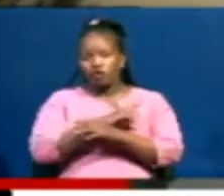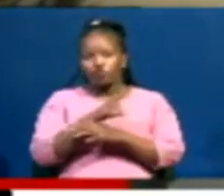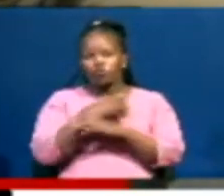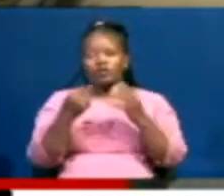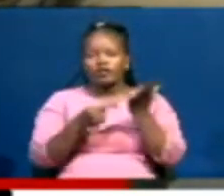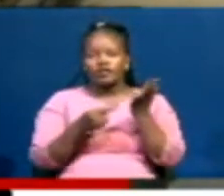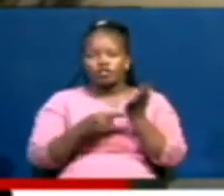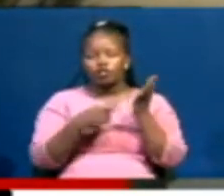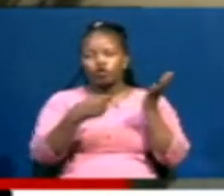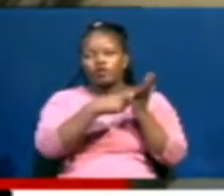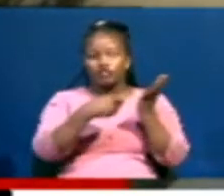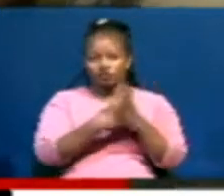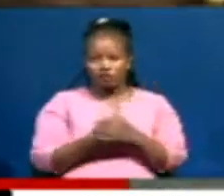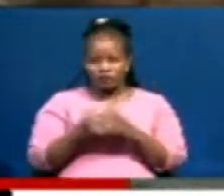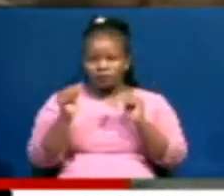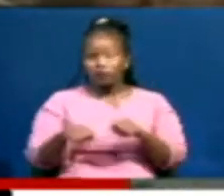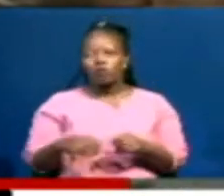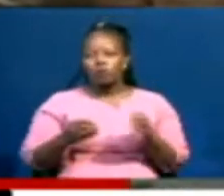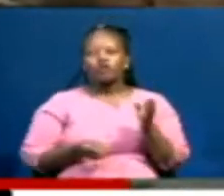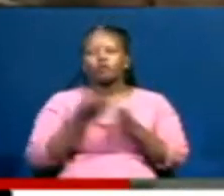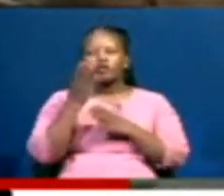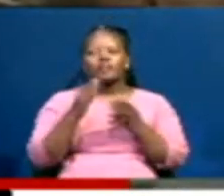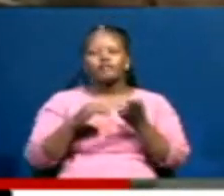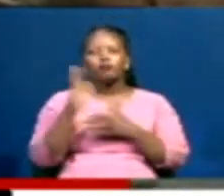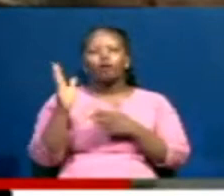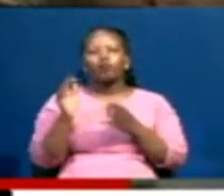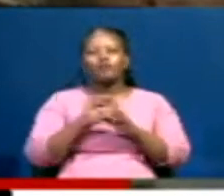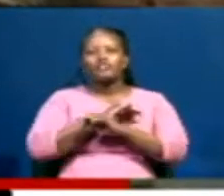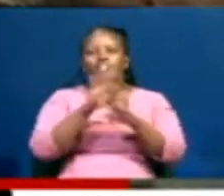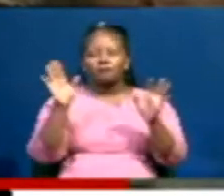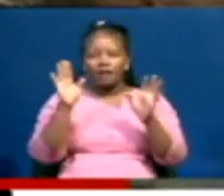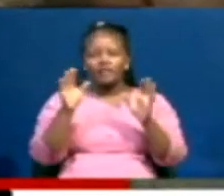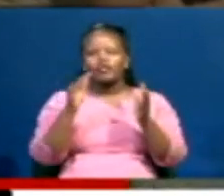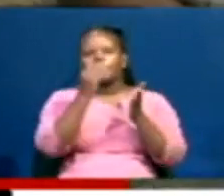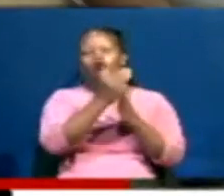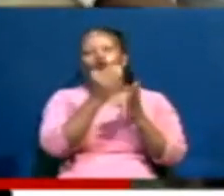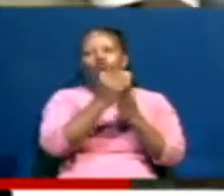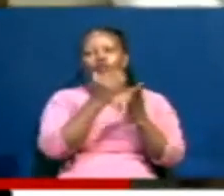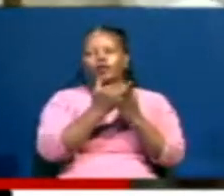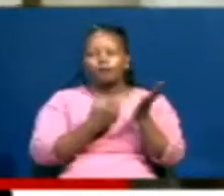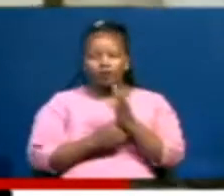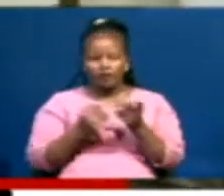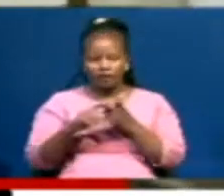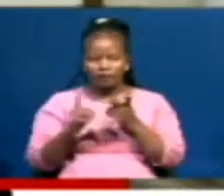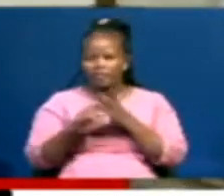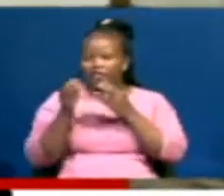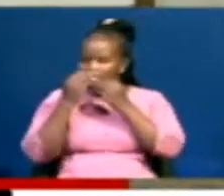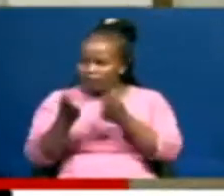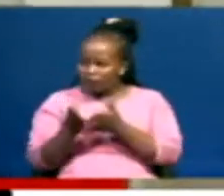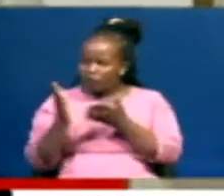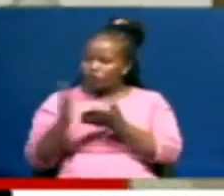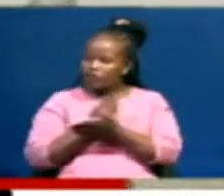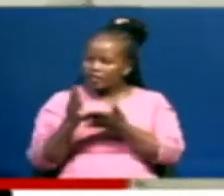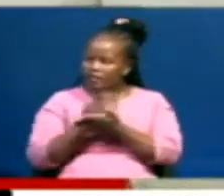trade, to create more transparency, more visibility for our product, you know, information sharing between regions, this region and